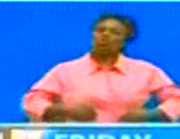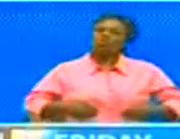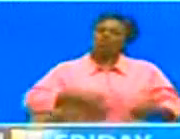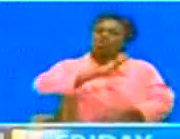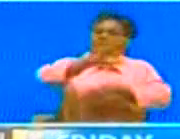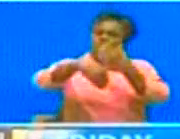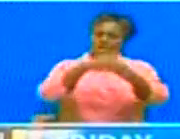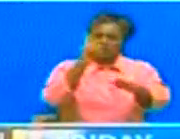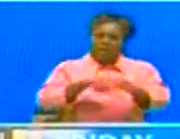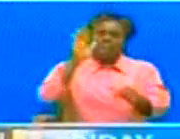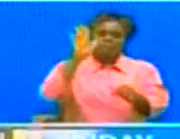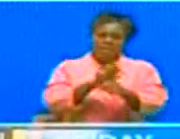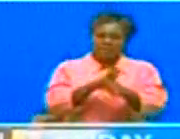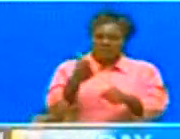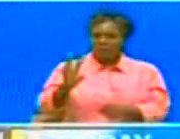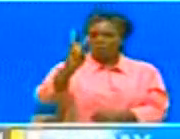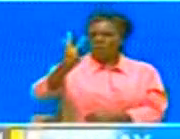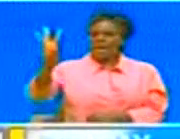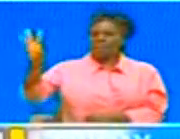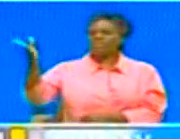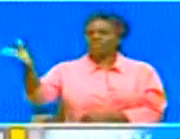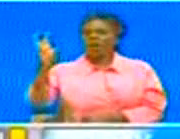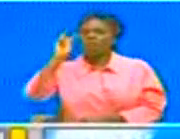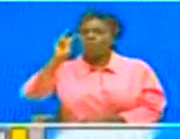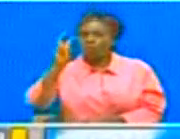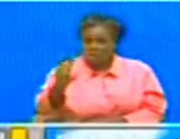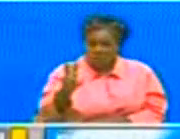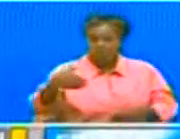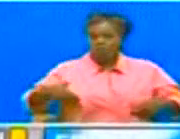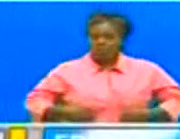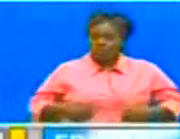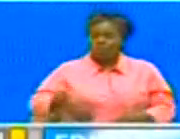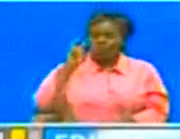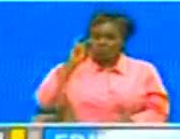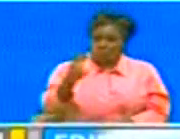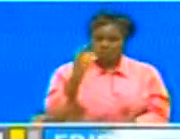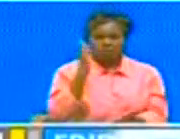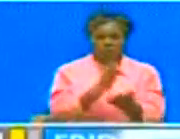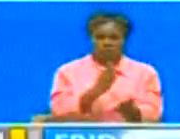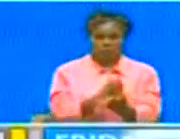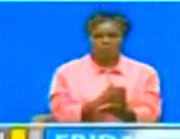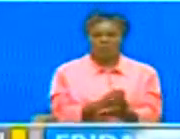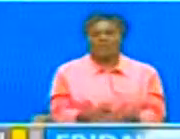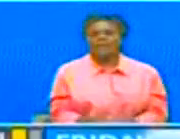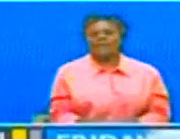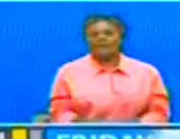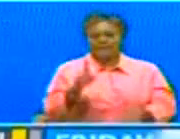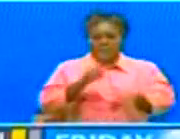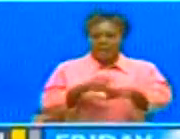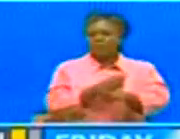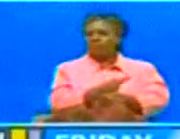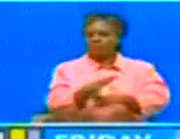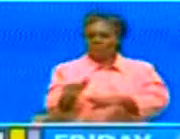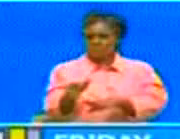okay. today there are a lot of them on the website. Definitely. They're watching I'm and they're... I'm sure you've seen that. Yes, yeah? yes, yes. Yeah? And yeah? because we're running out of time,